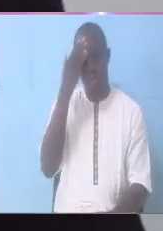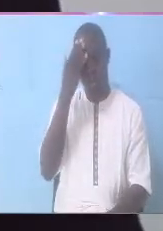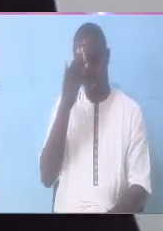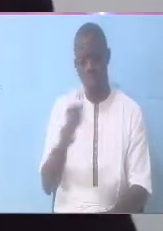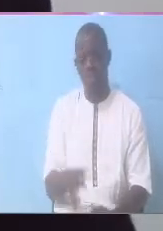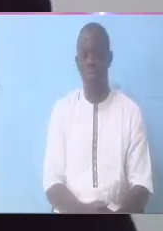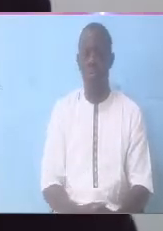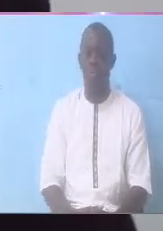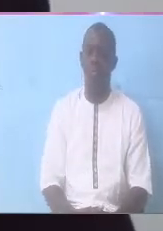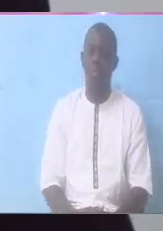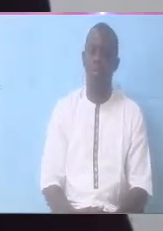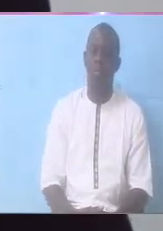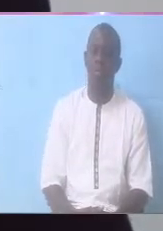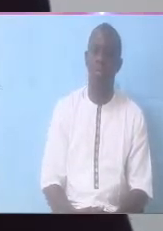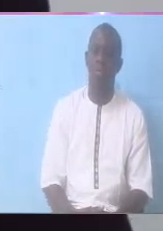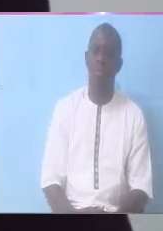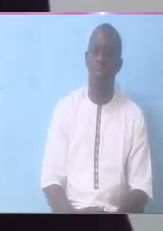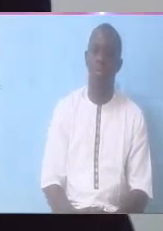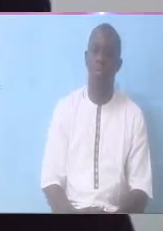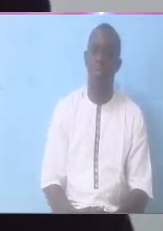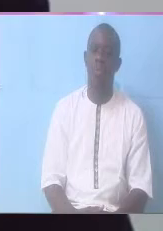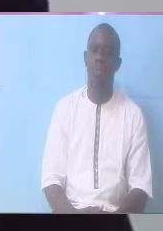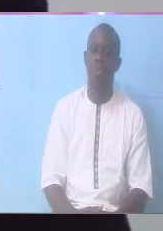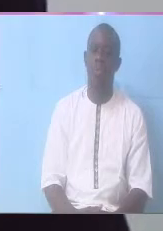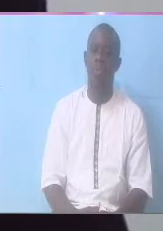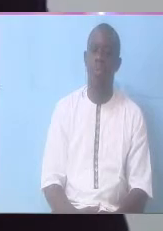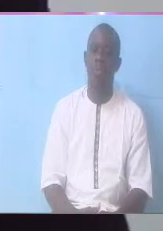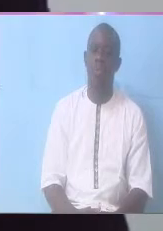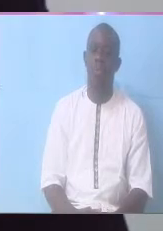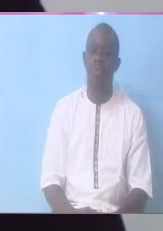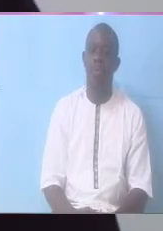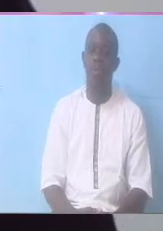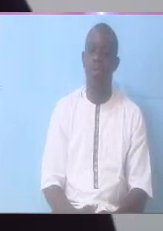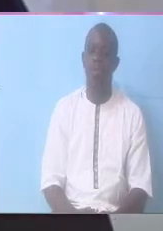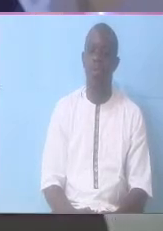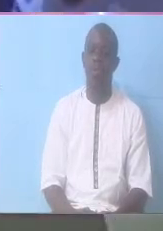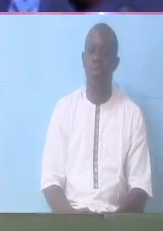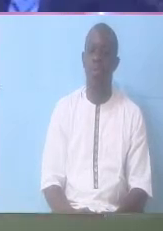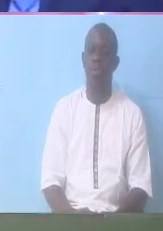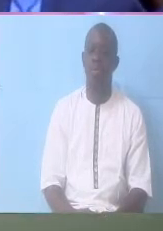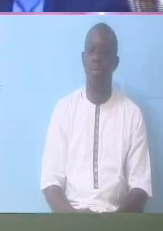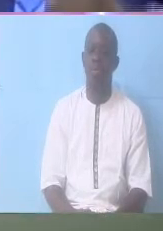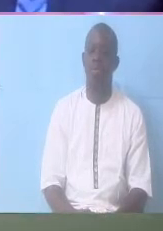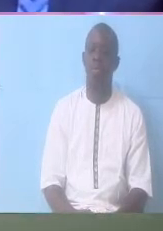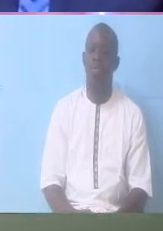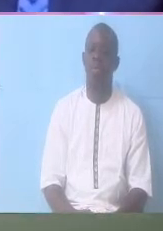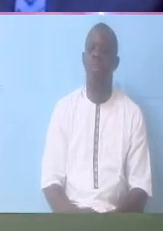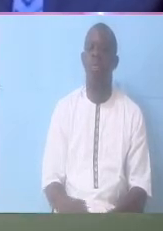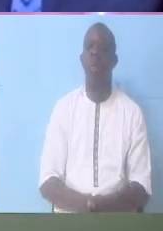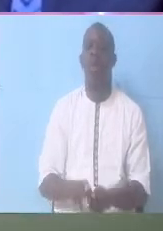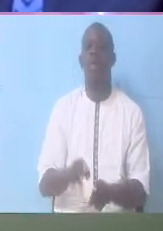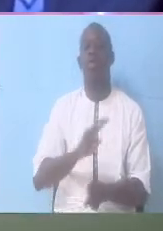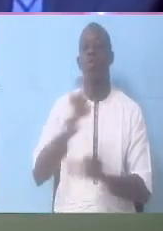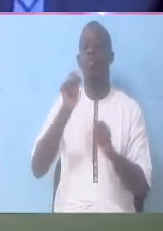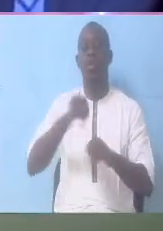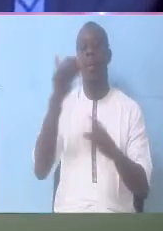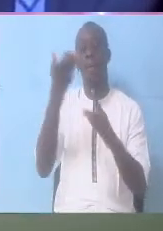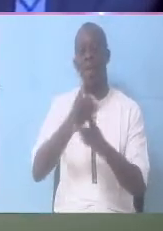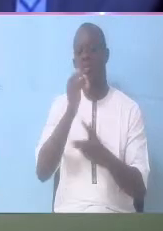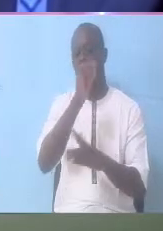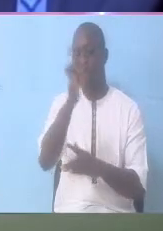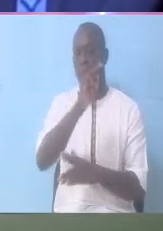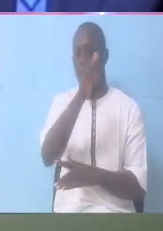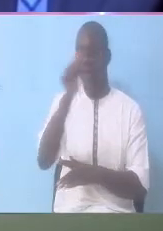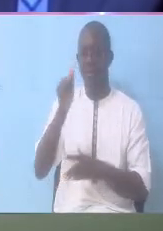I think I have to believe what all Gambians believe, what all Gambians believe. Just tell us, what is your belief?